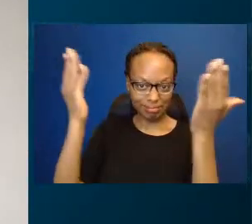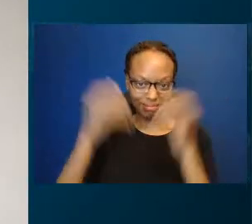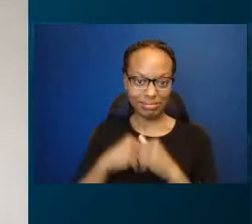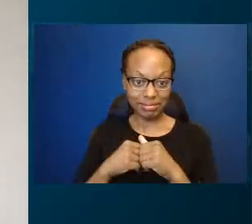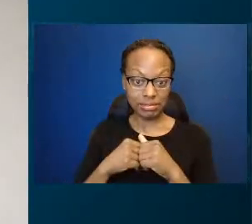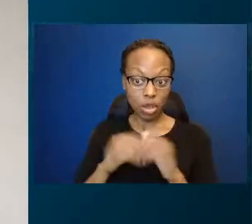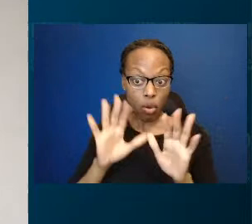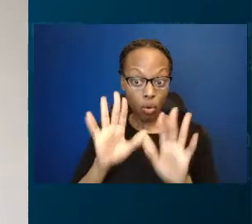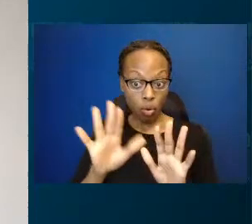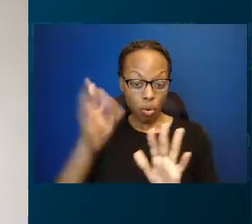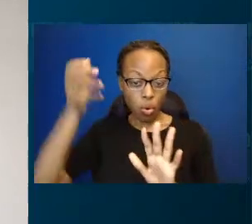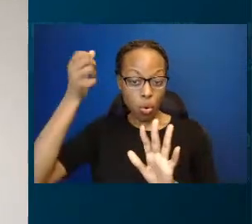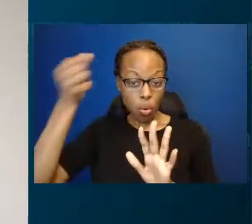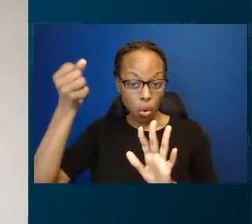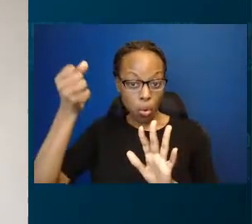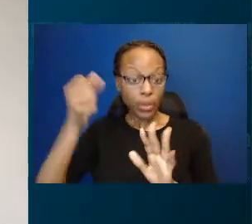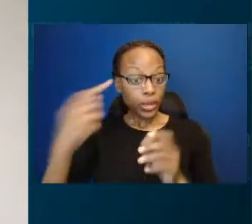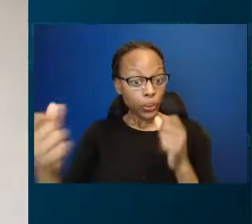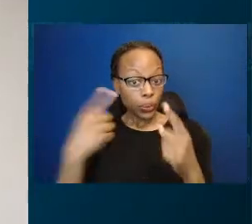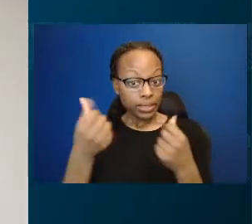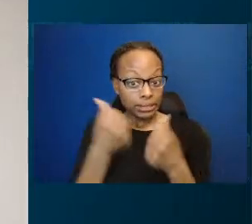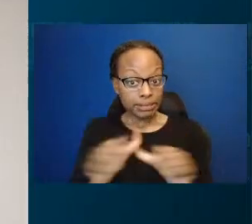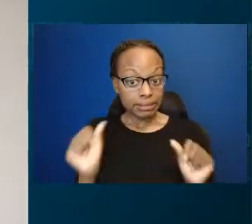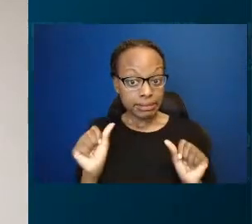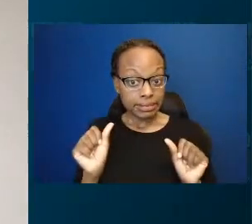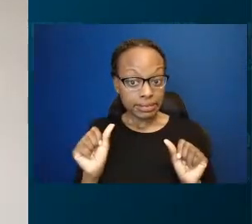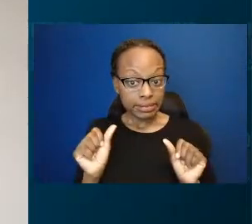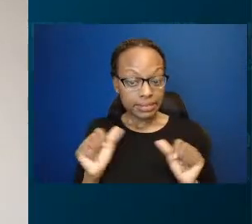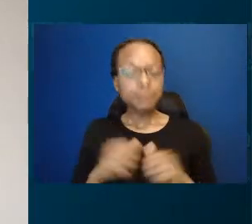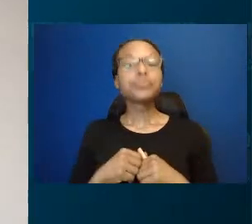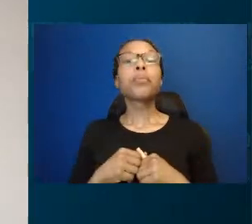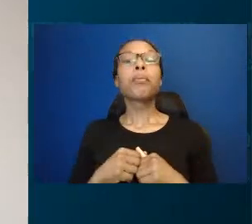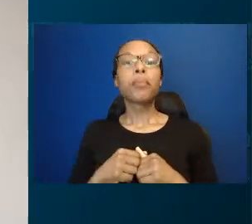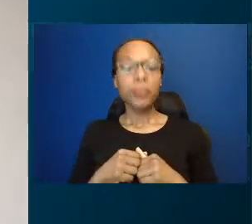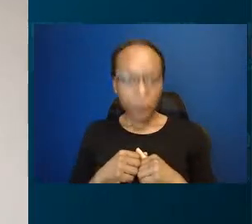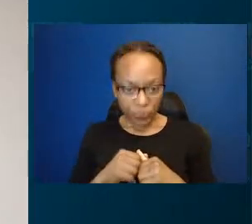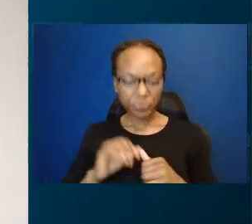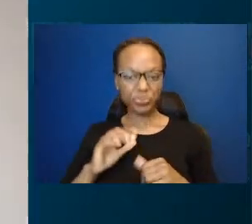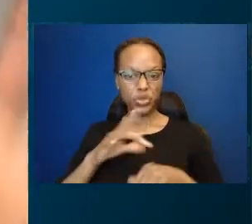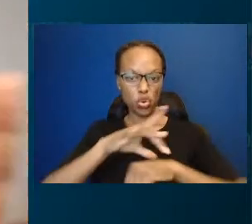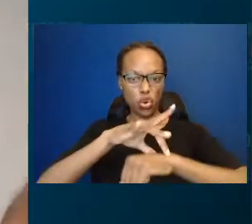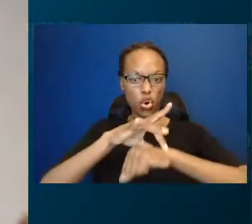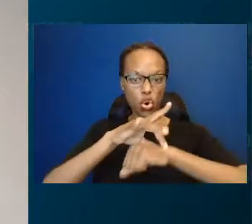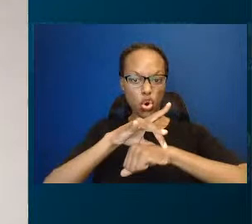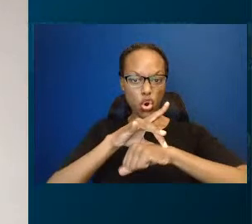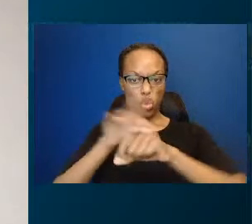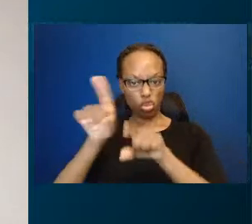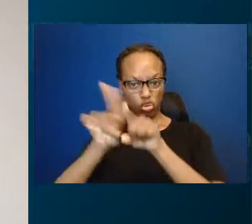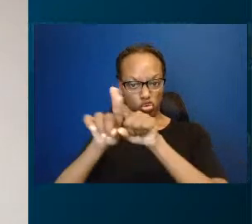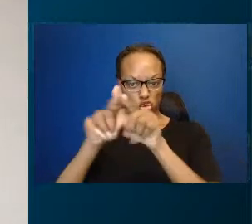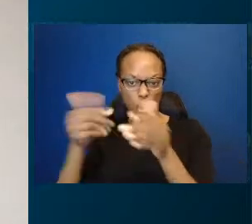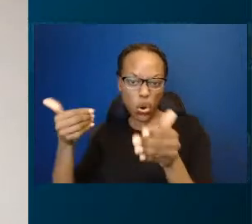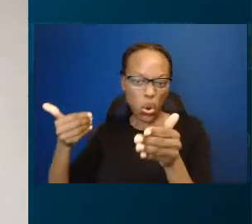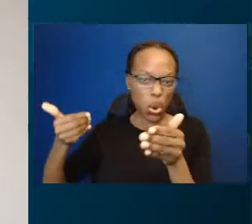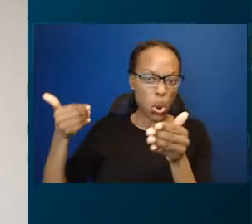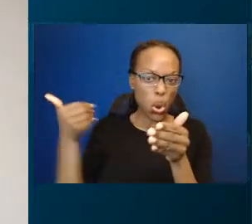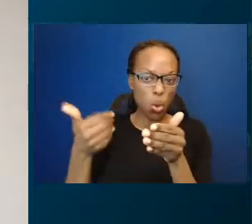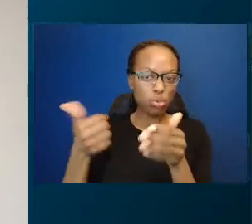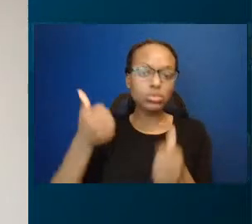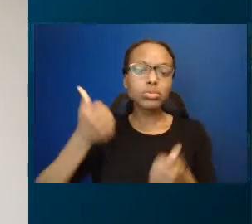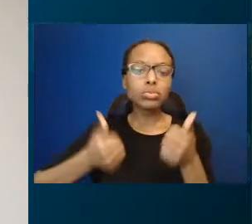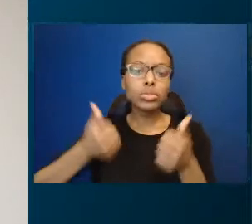far? Oh, what is the closest star to our planet? So besides the sun, which is